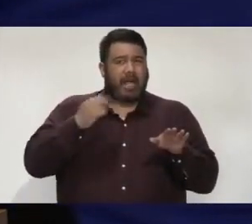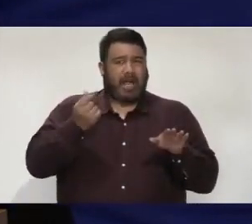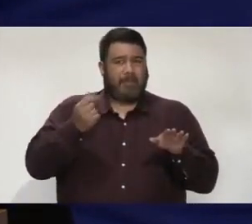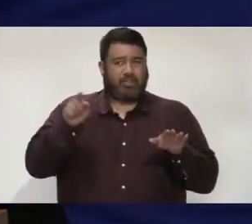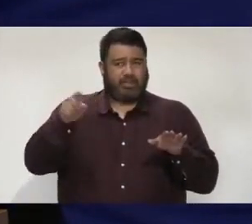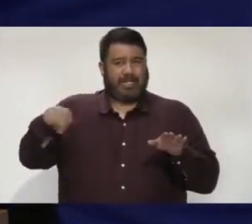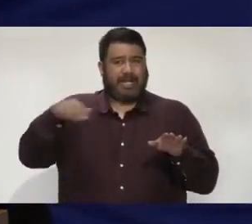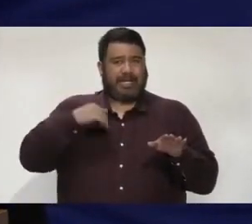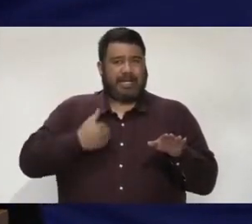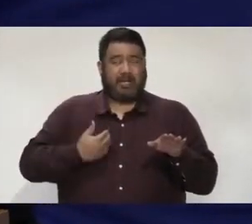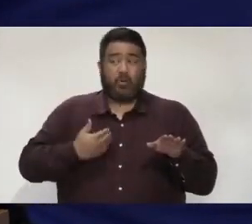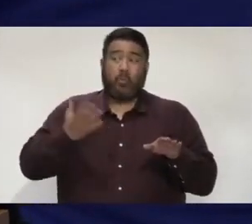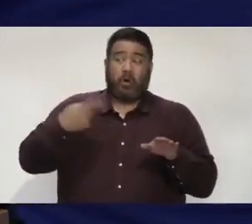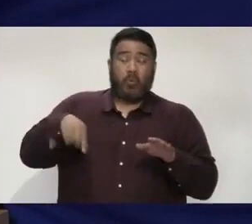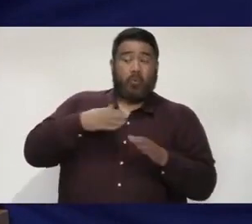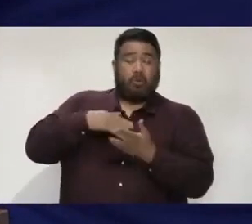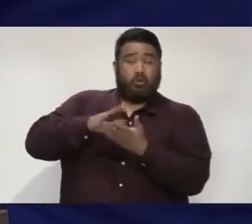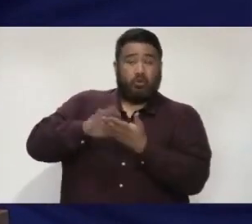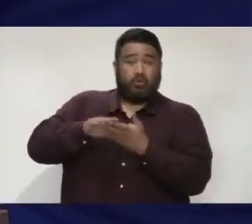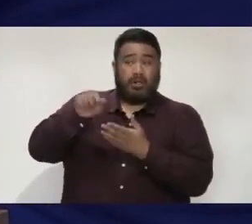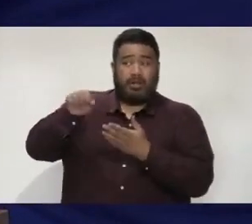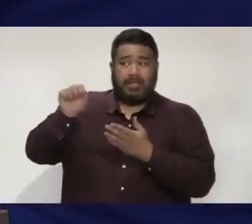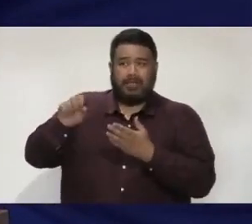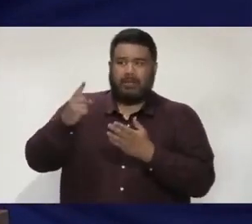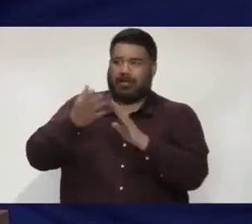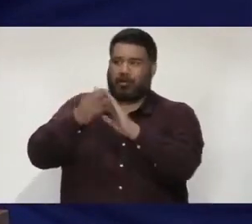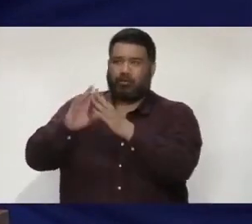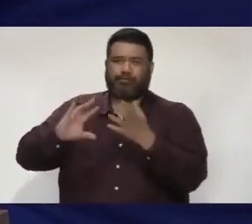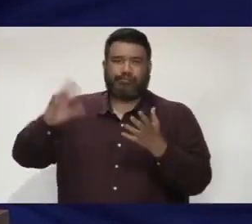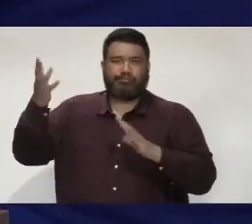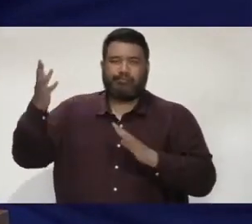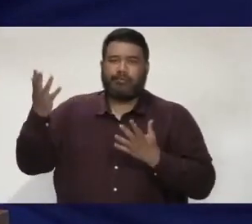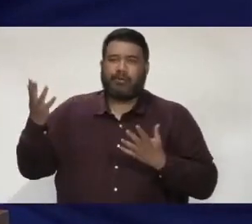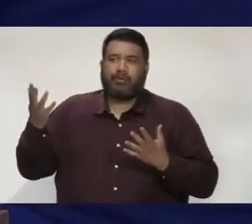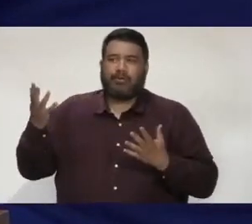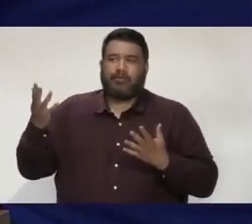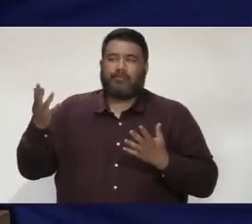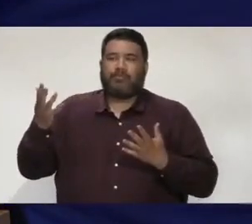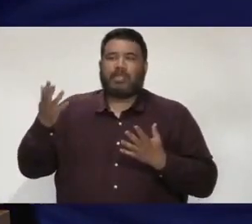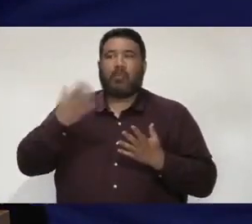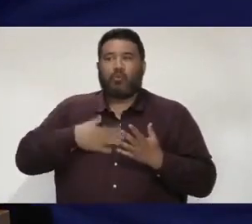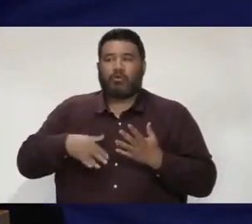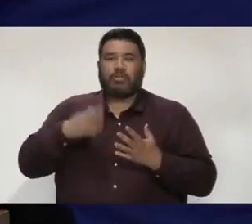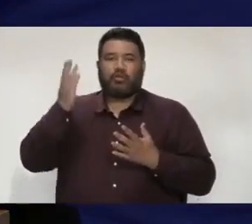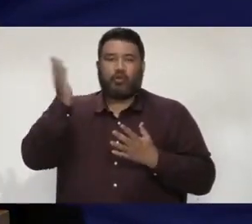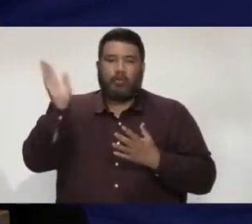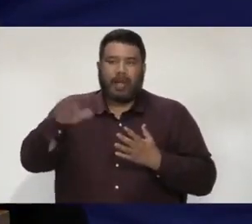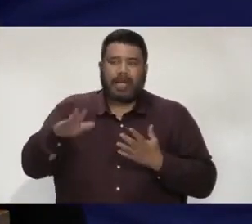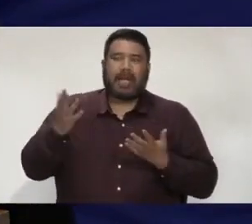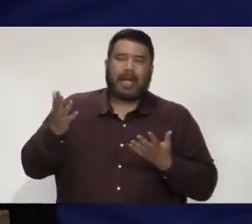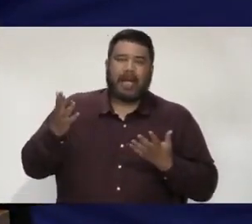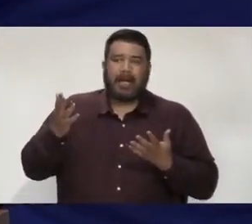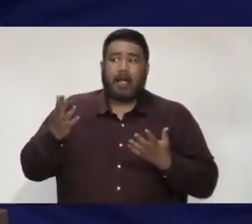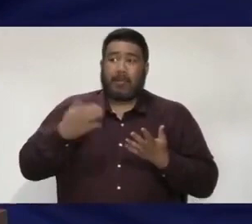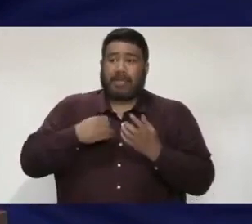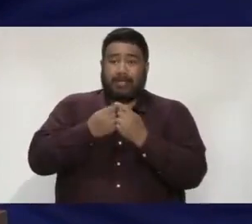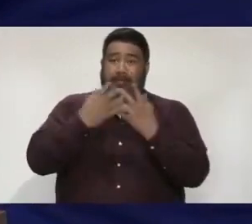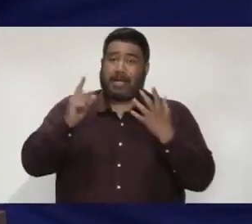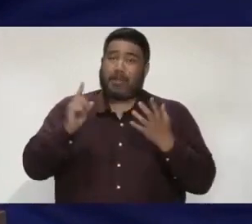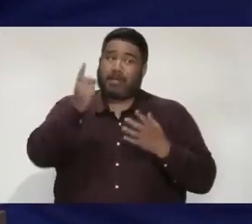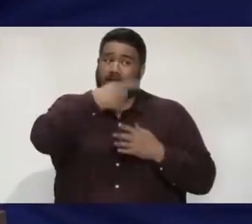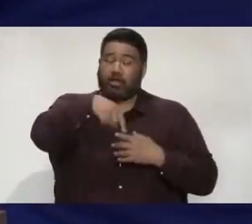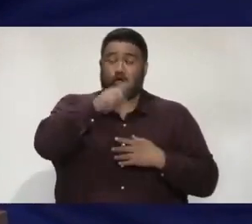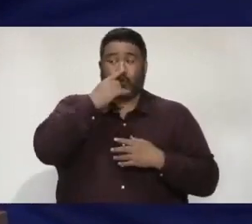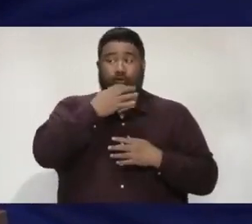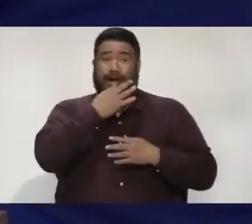that community that was really shattered by the loss of its school could get a rebuilt school. But I think there's many other ministers you can ask questions